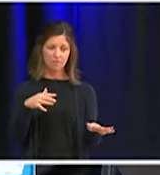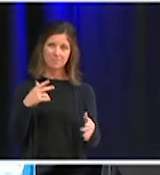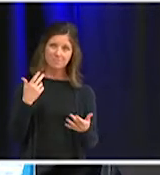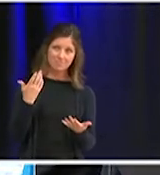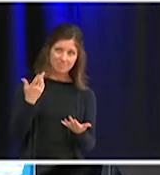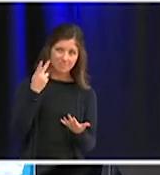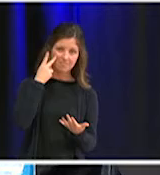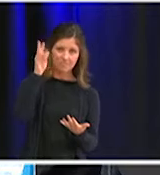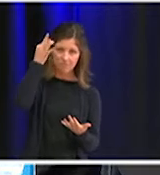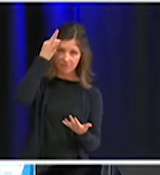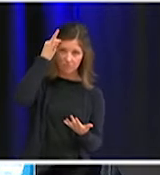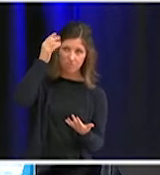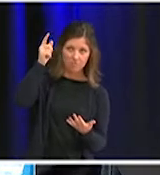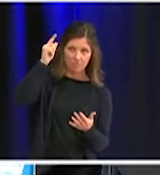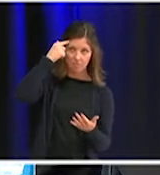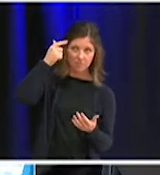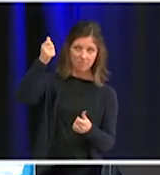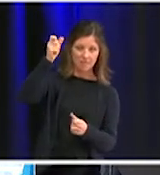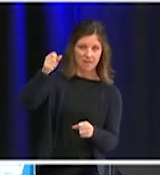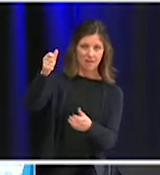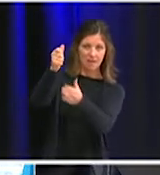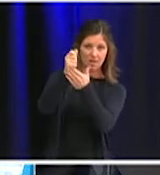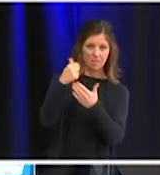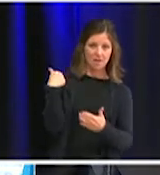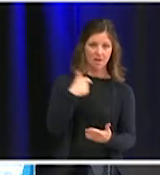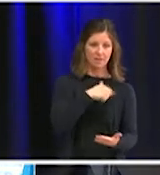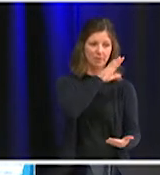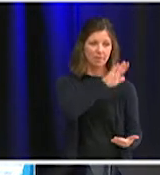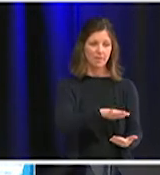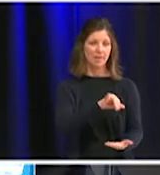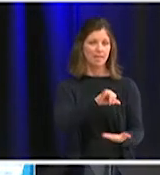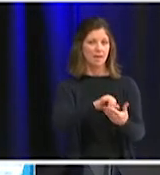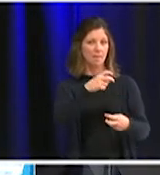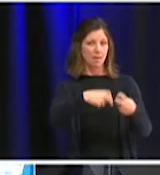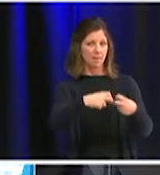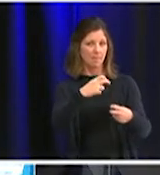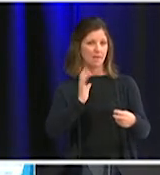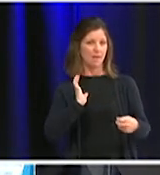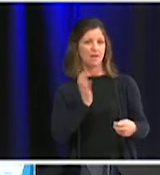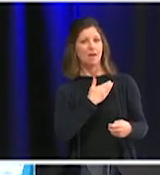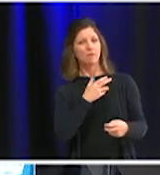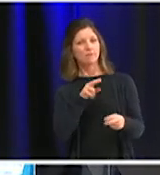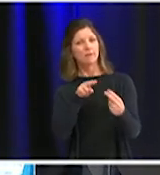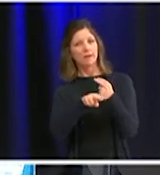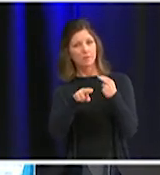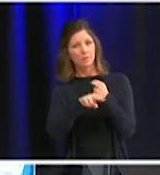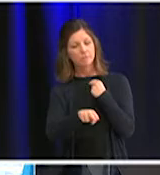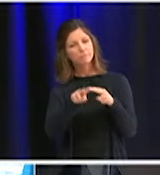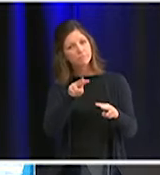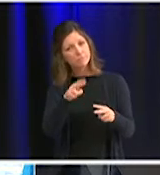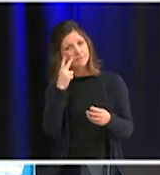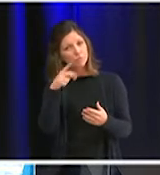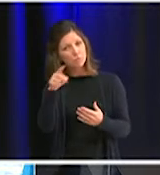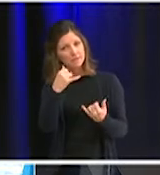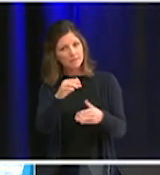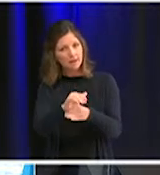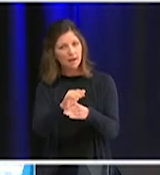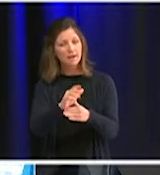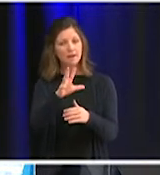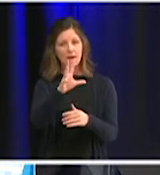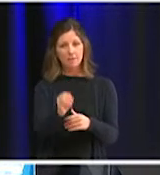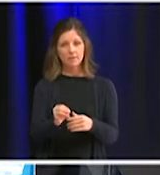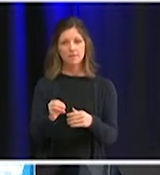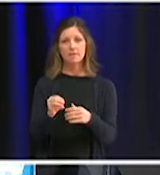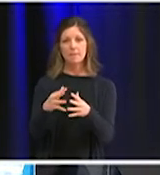to alleviate that in our county roads. So we look forward to seeing you tonight at our showcase for African-American businesses, our third annual